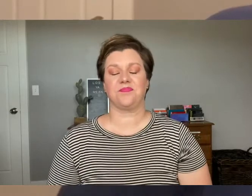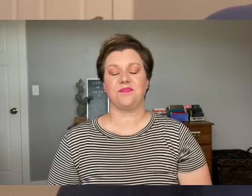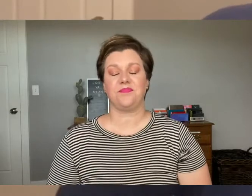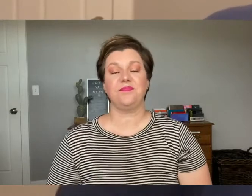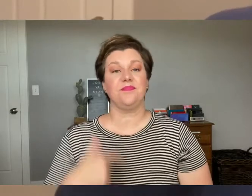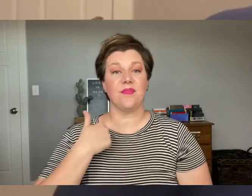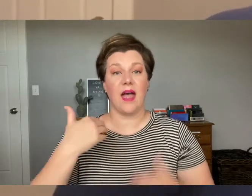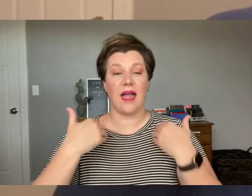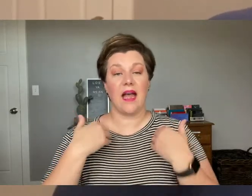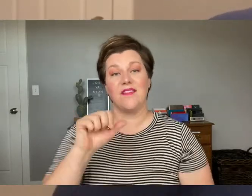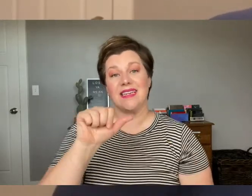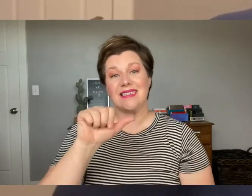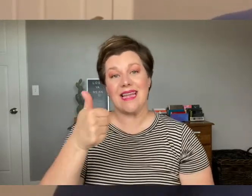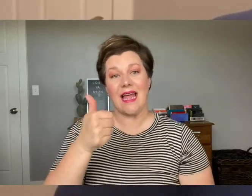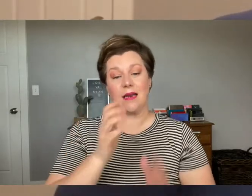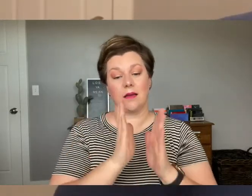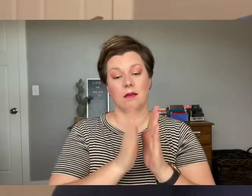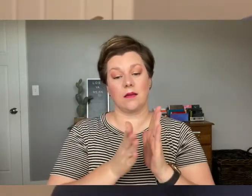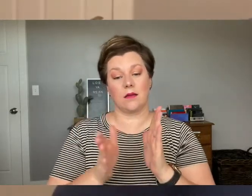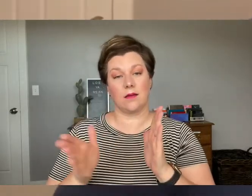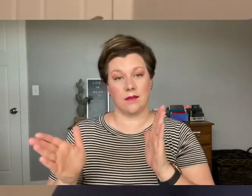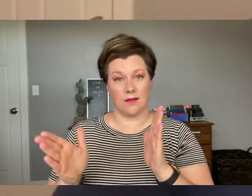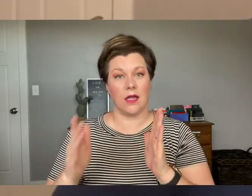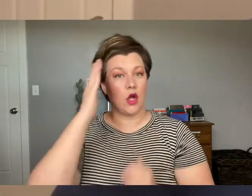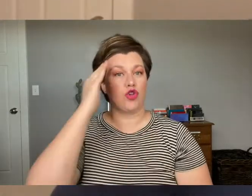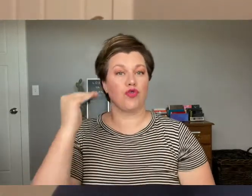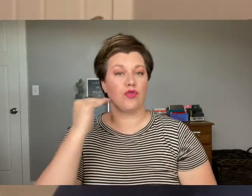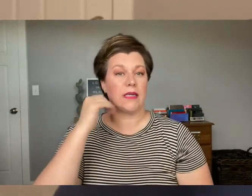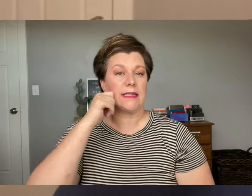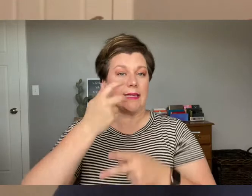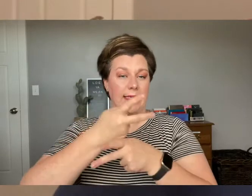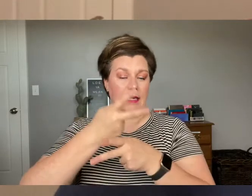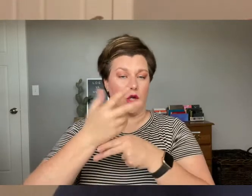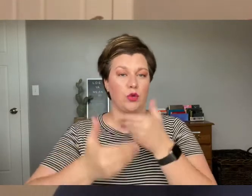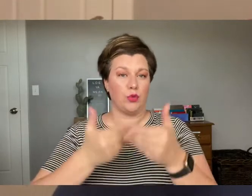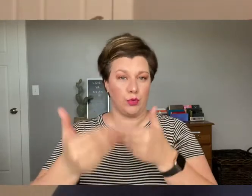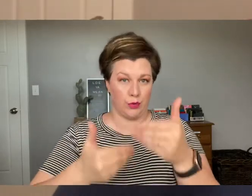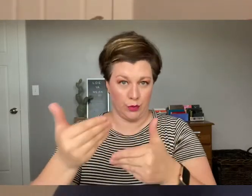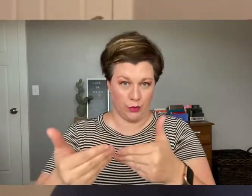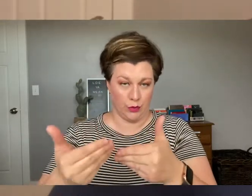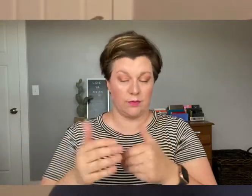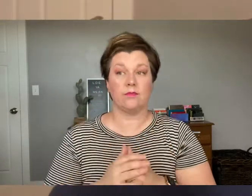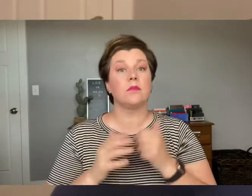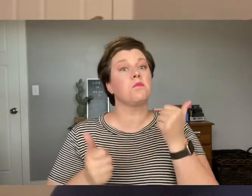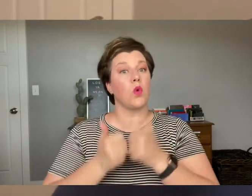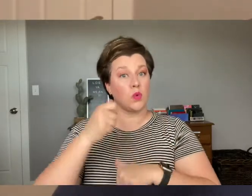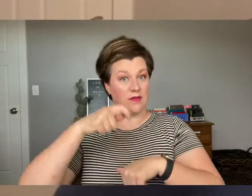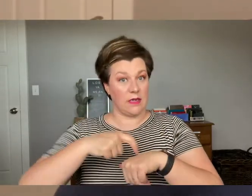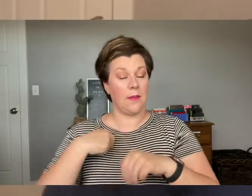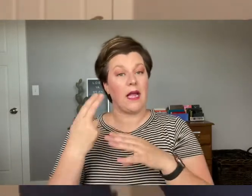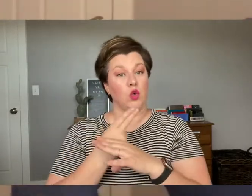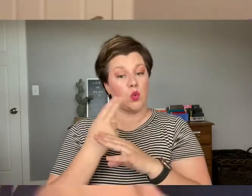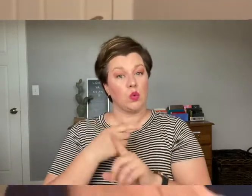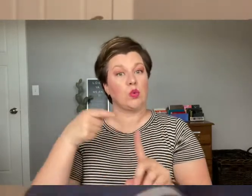skincare. I do a 10-step Korean skincare routine, and most of the time